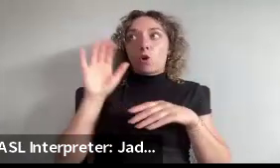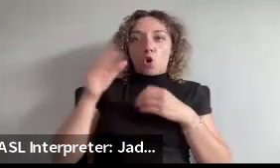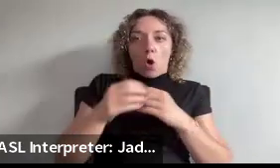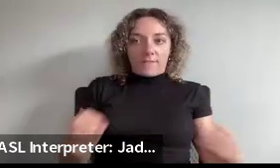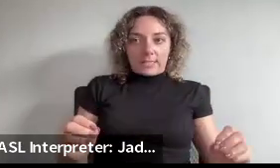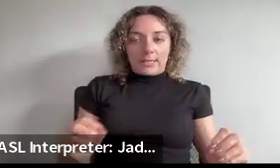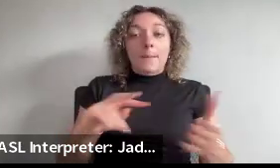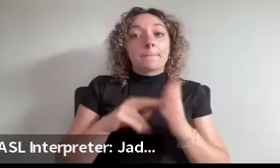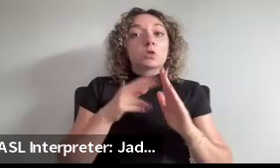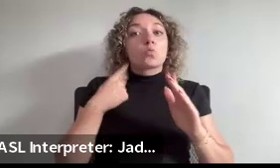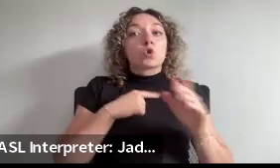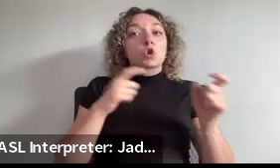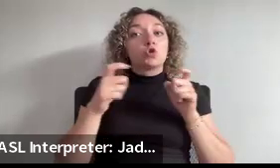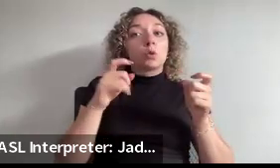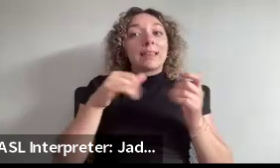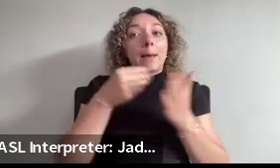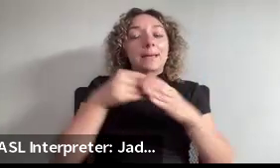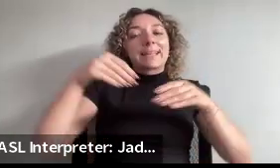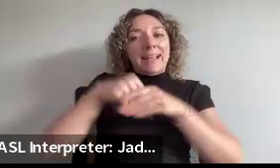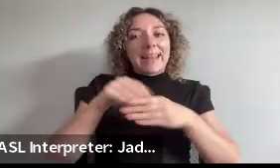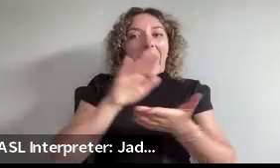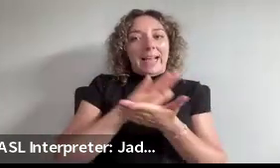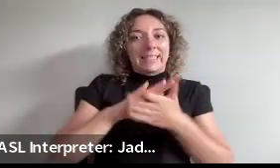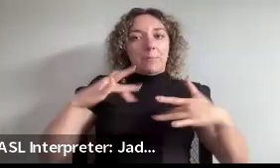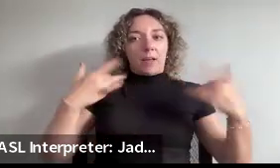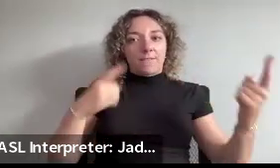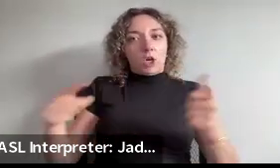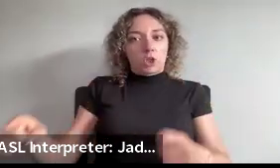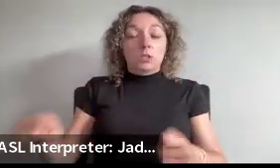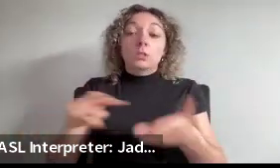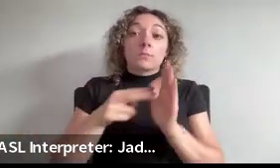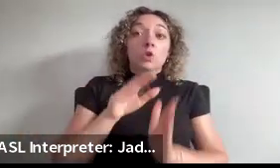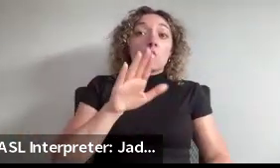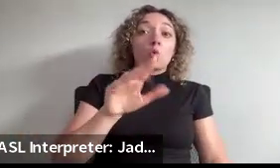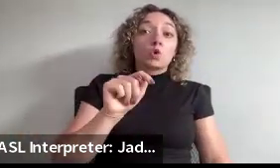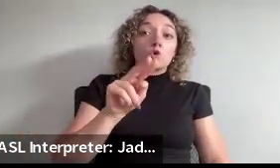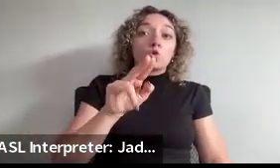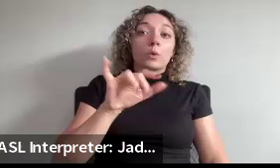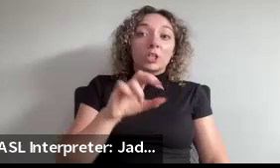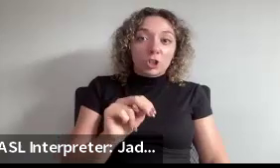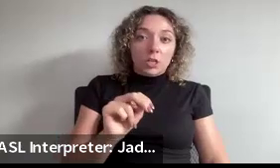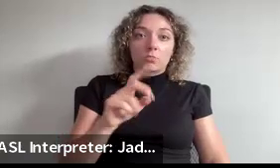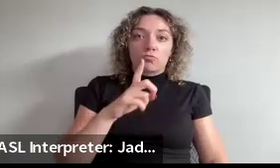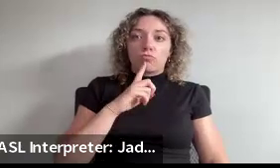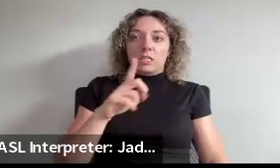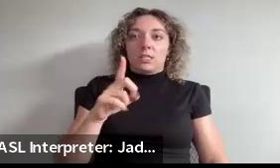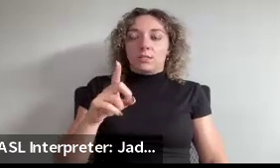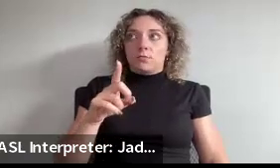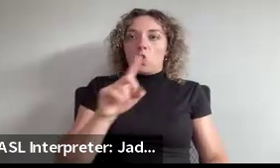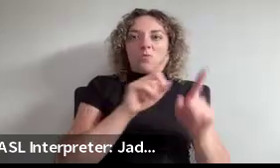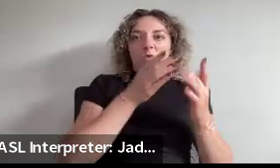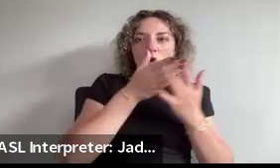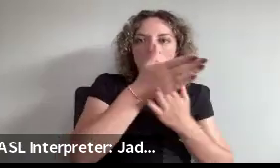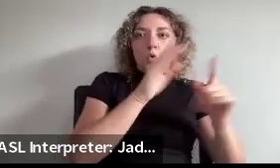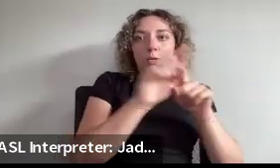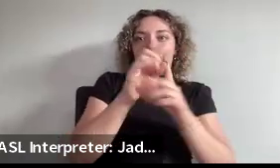actually controlling this money within academic affairs. So even something like your tuition is spread across campus. Student success, I mean,